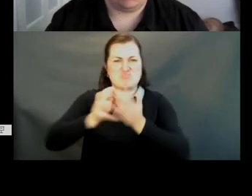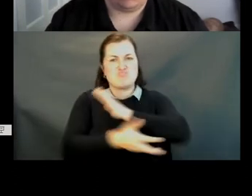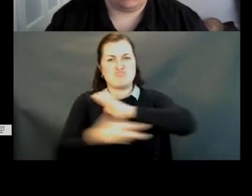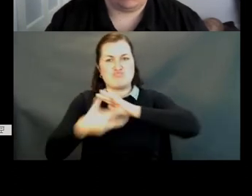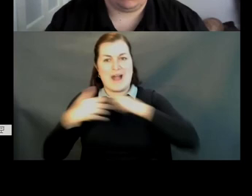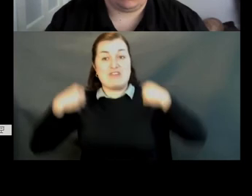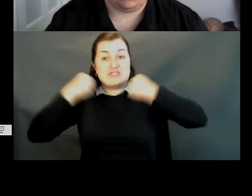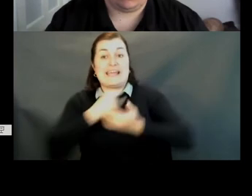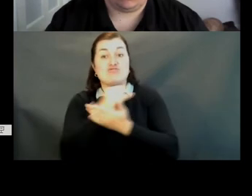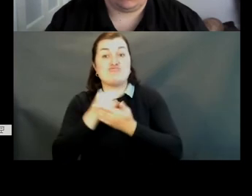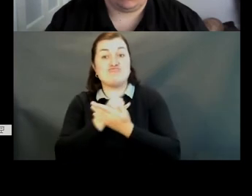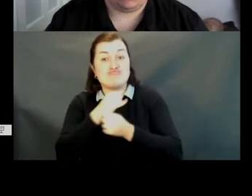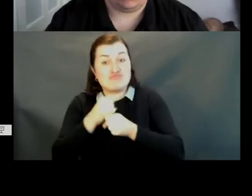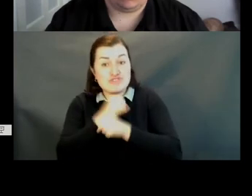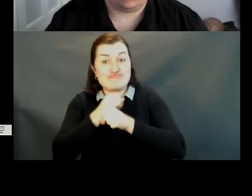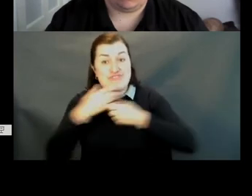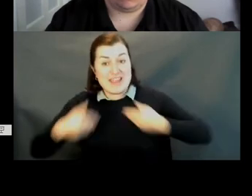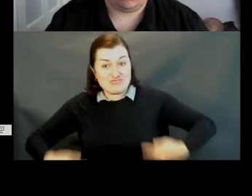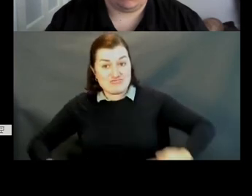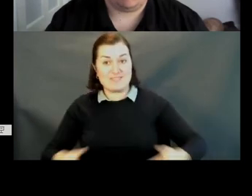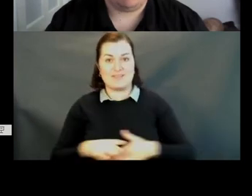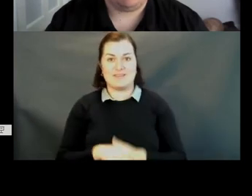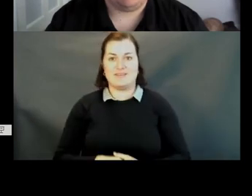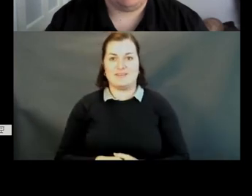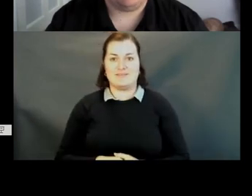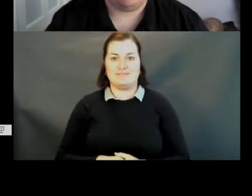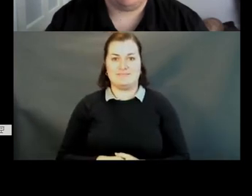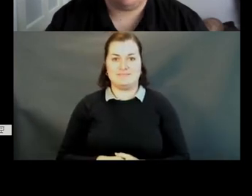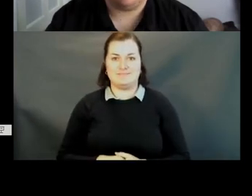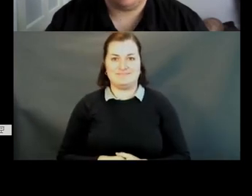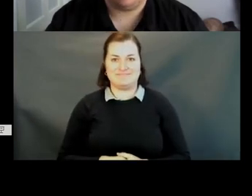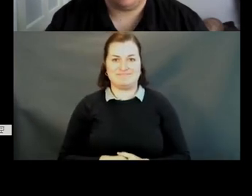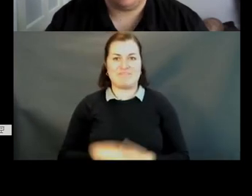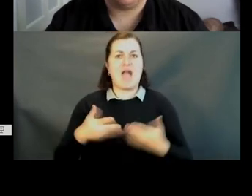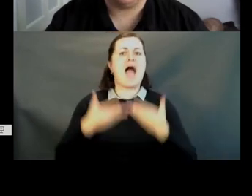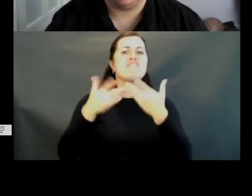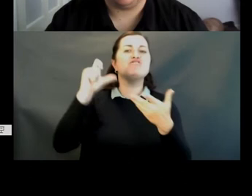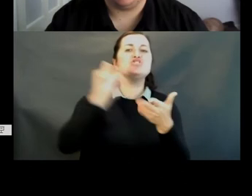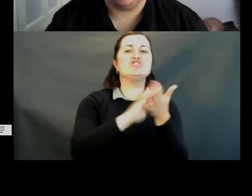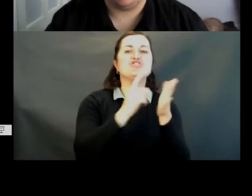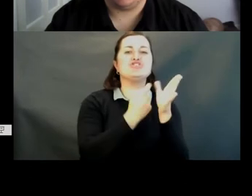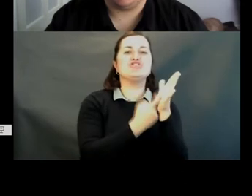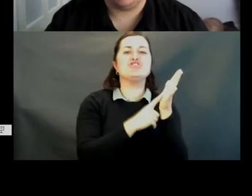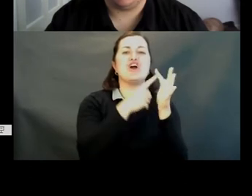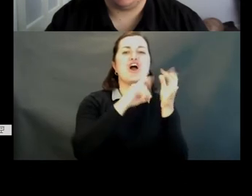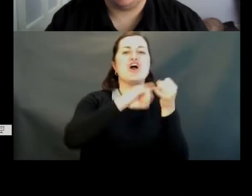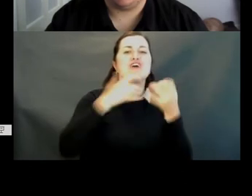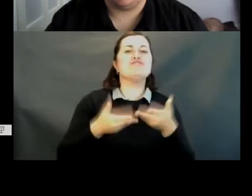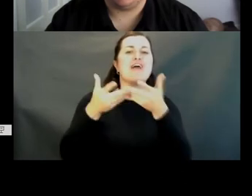grey trousers. Charles has had these photographs in advance, so I hope he's had an opportunity to examine